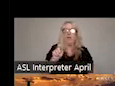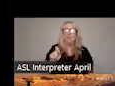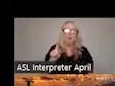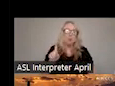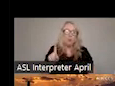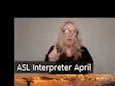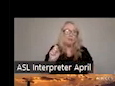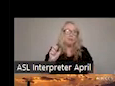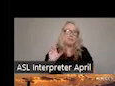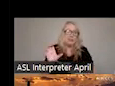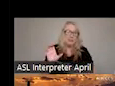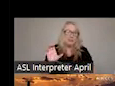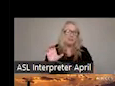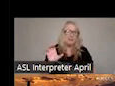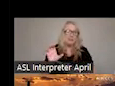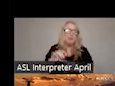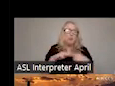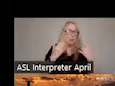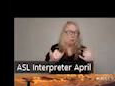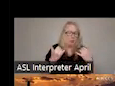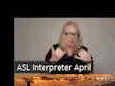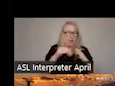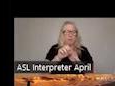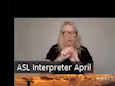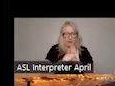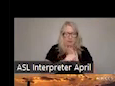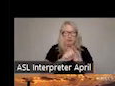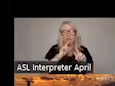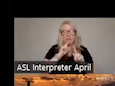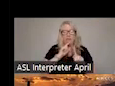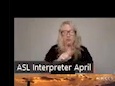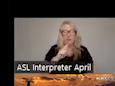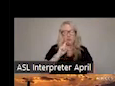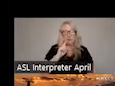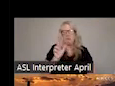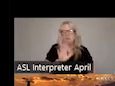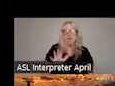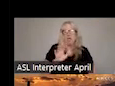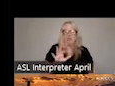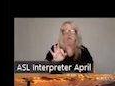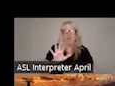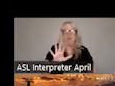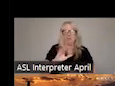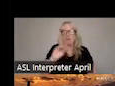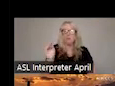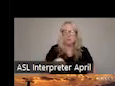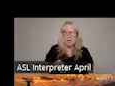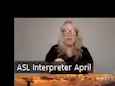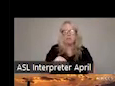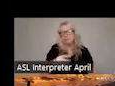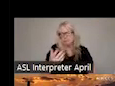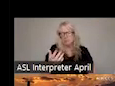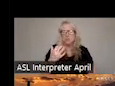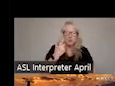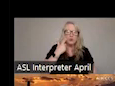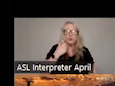seconds. And right now, our in-state answer rate for 988 sits at around 95%. So we're always looking to move the